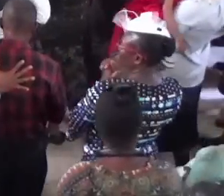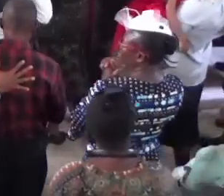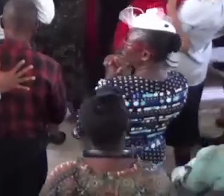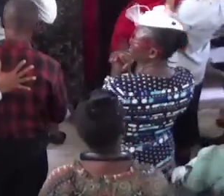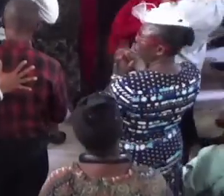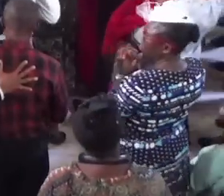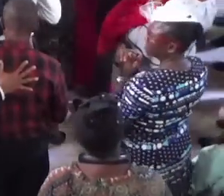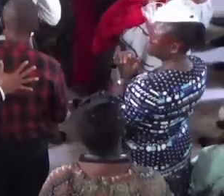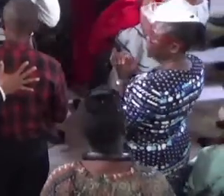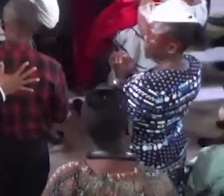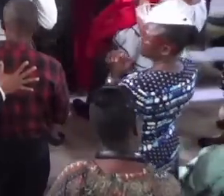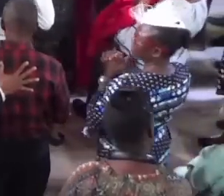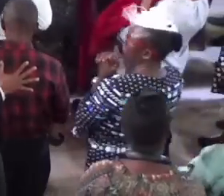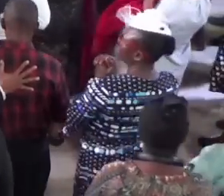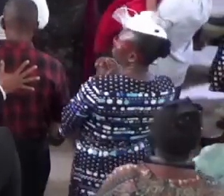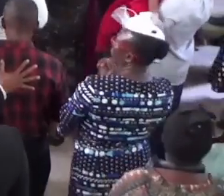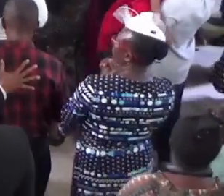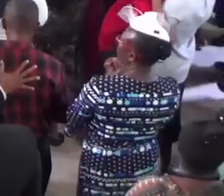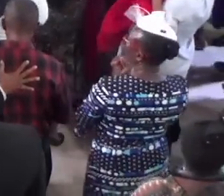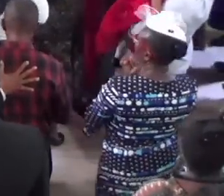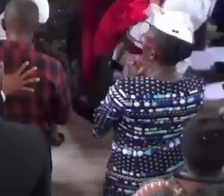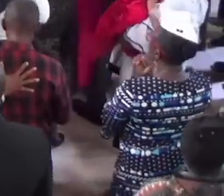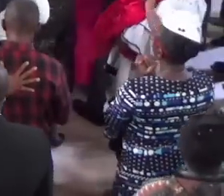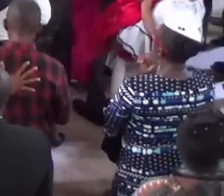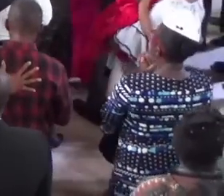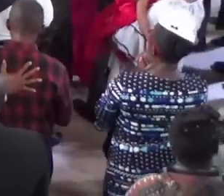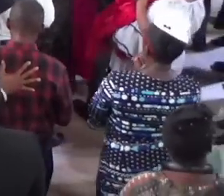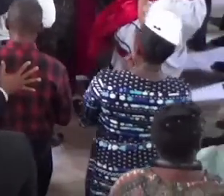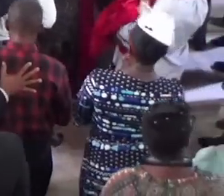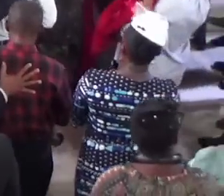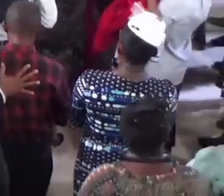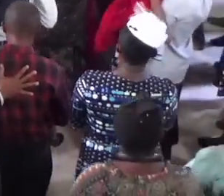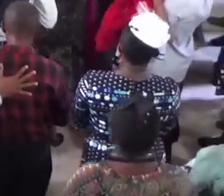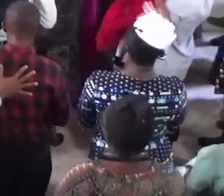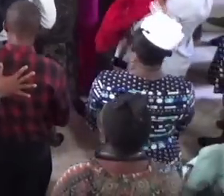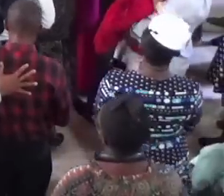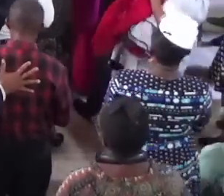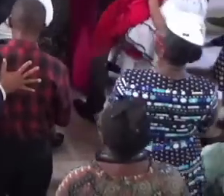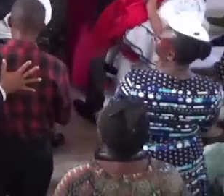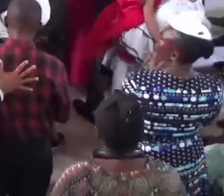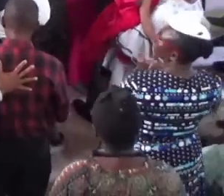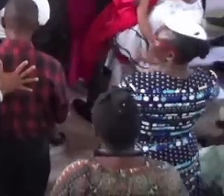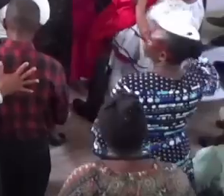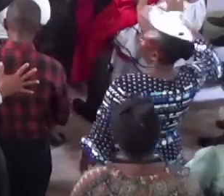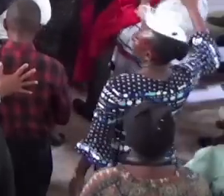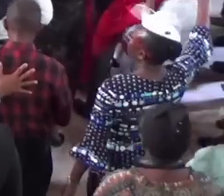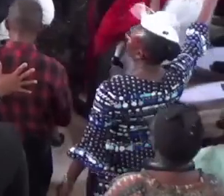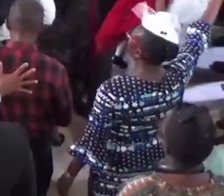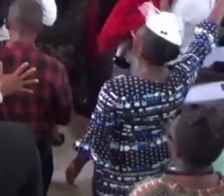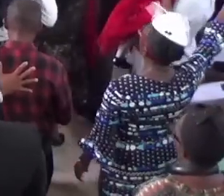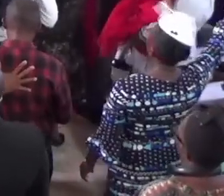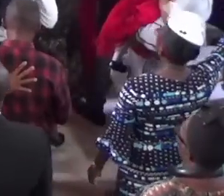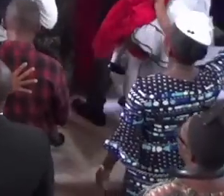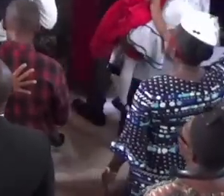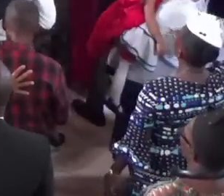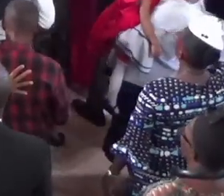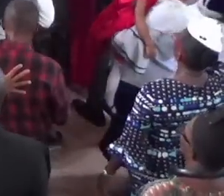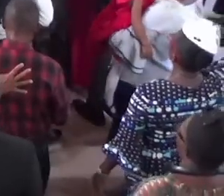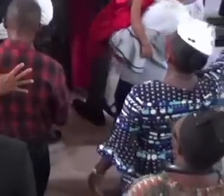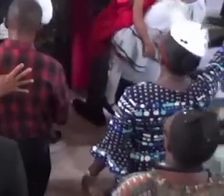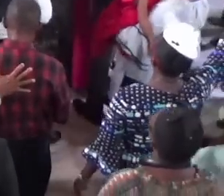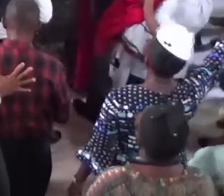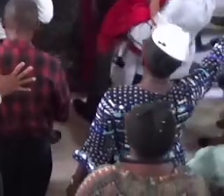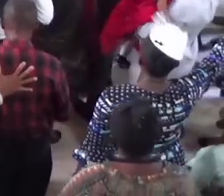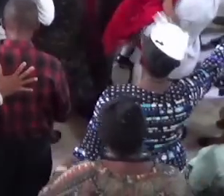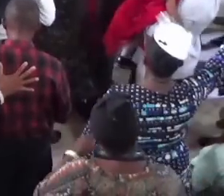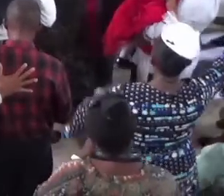is resting. It's such a blessing. Yes. Praise the Lord.